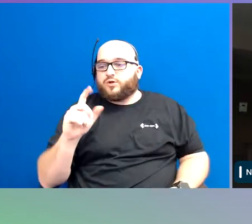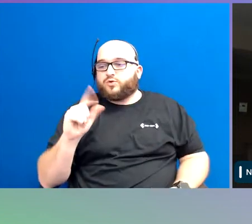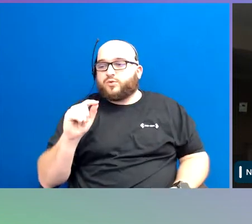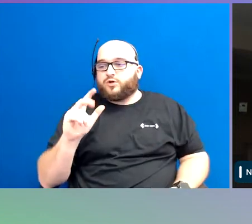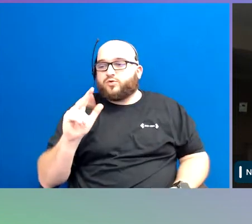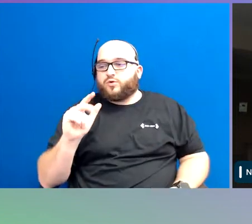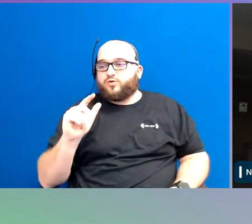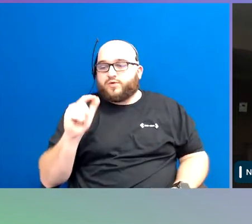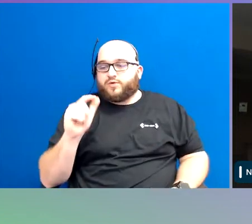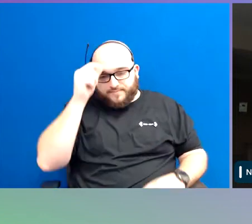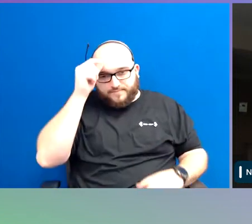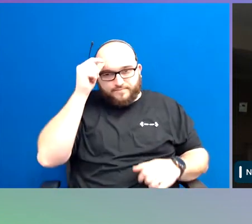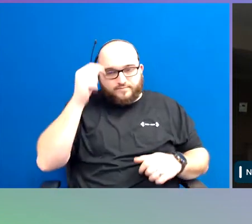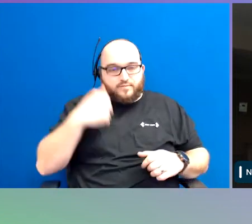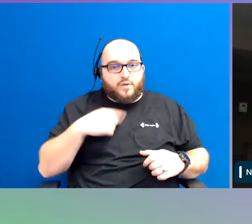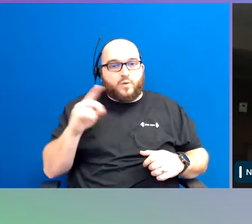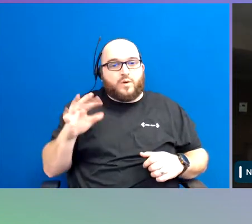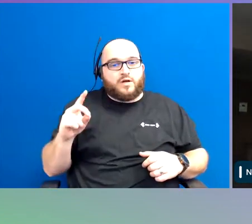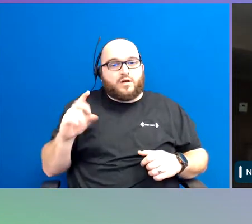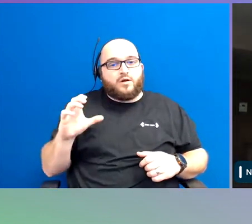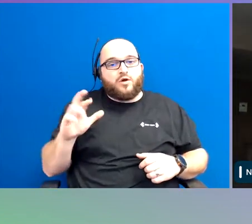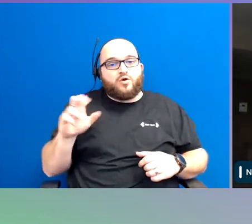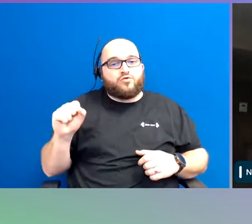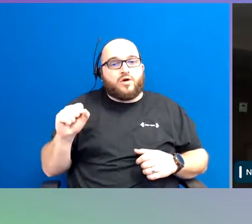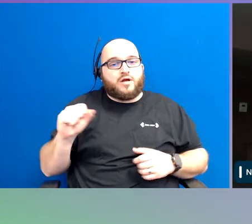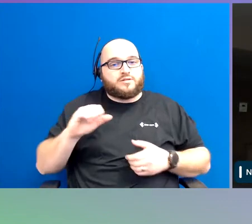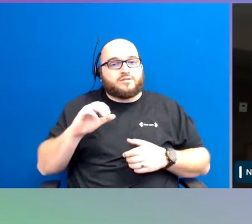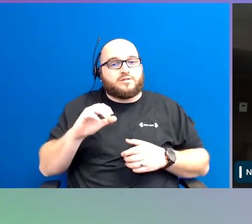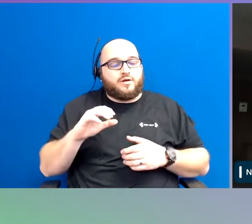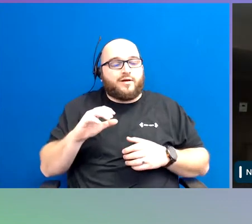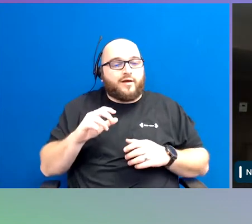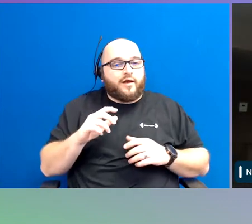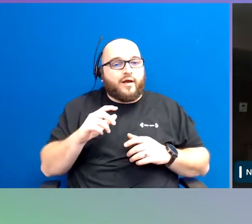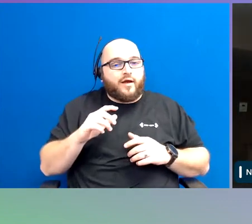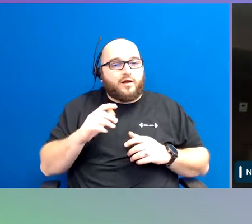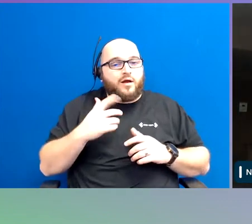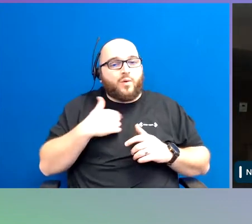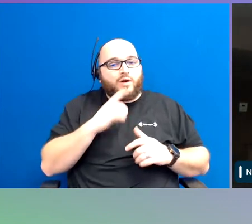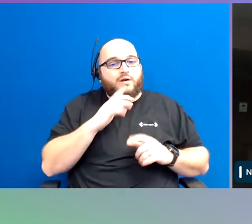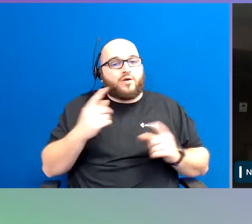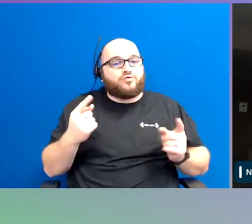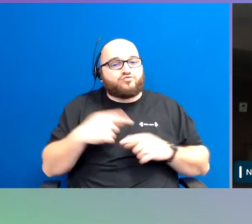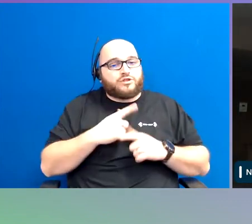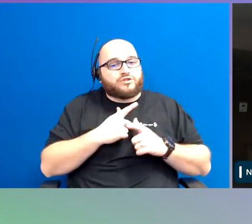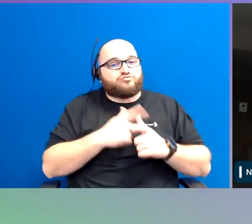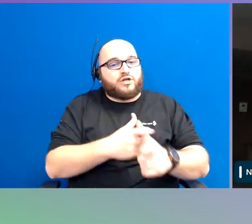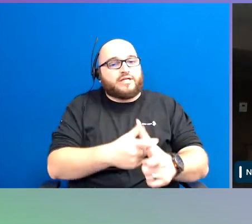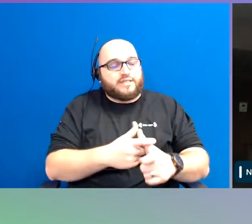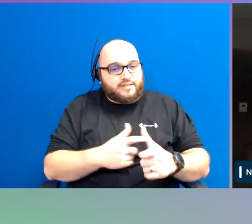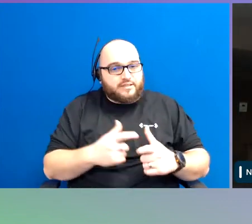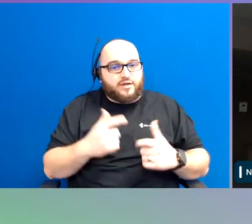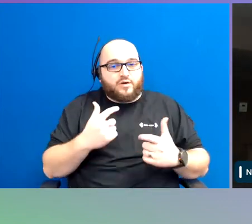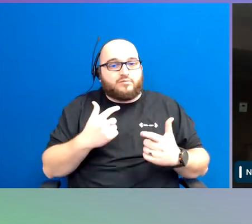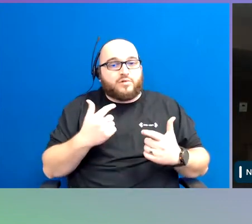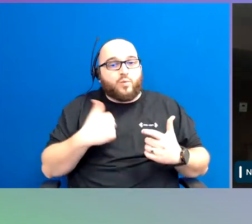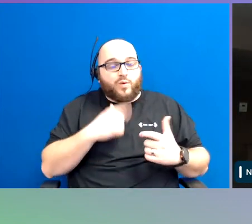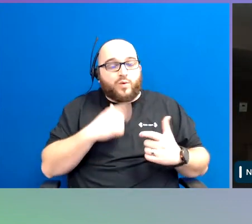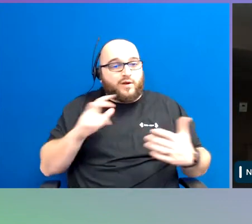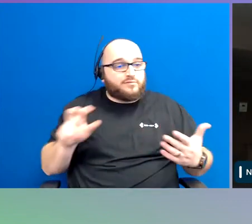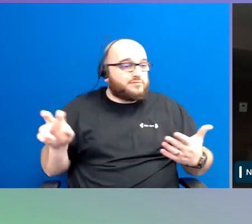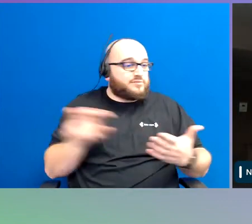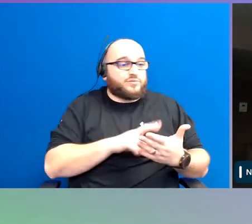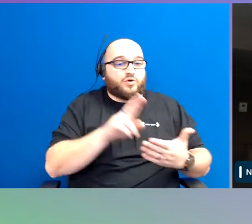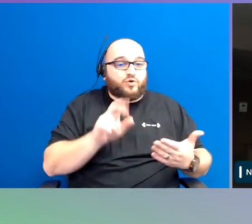believe, we did a cross-country library partnership program. So we went to 15 different libraries across the country with the